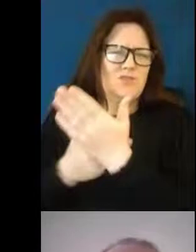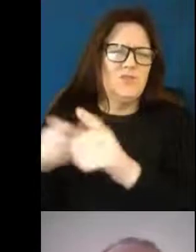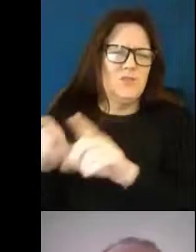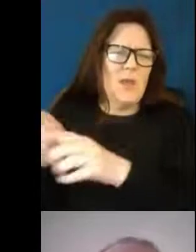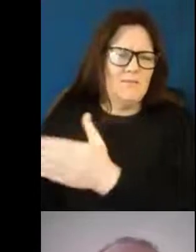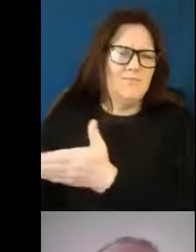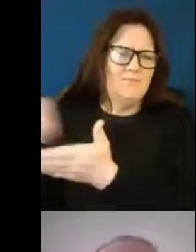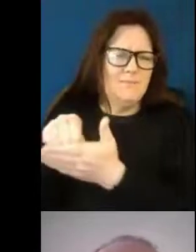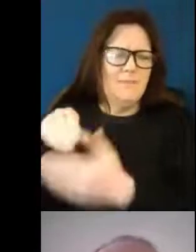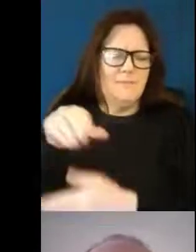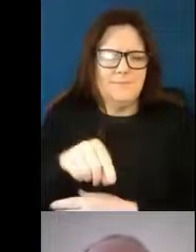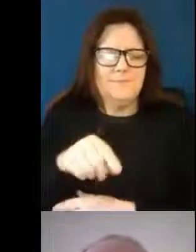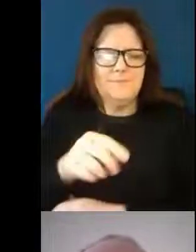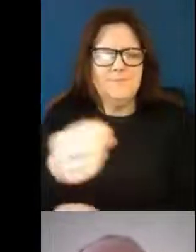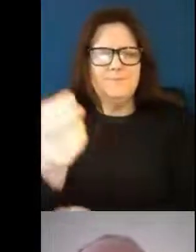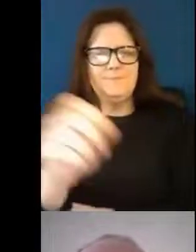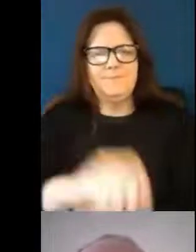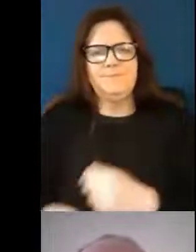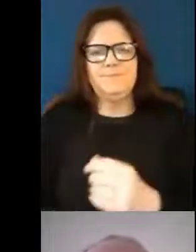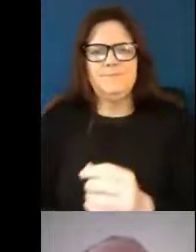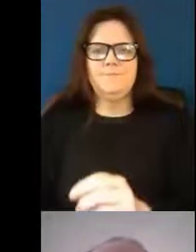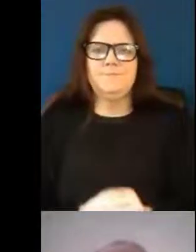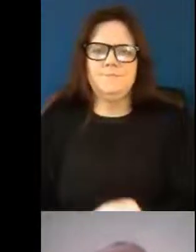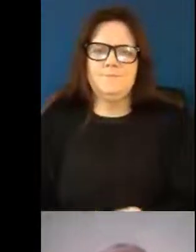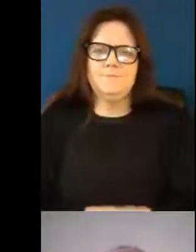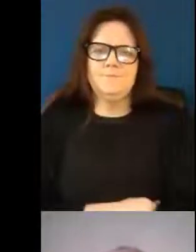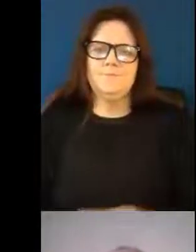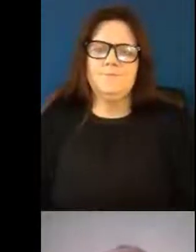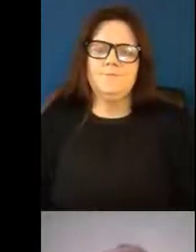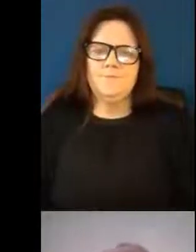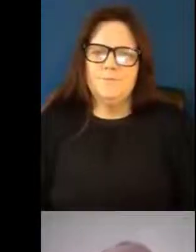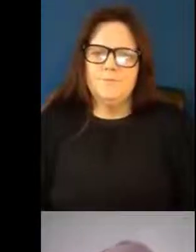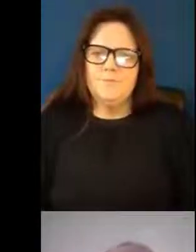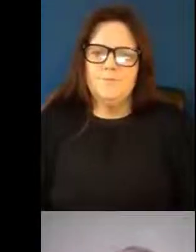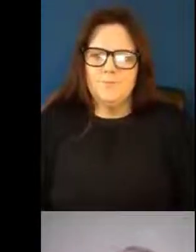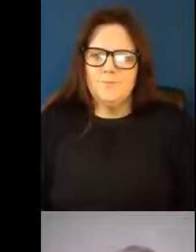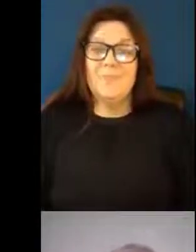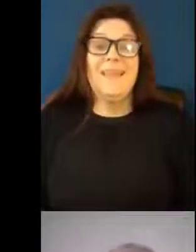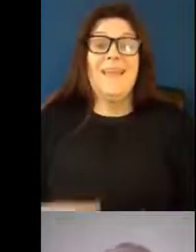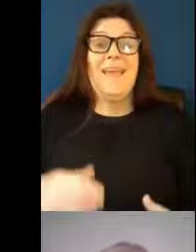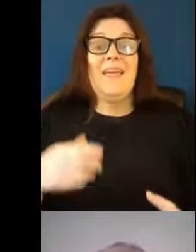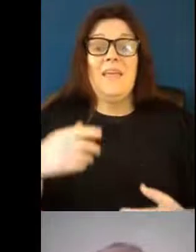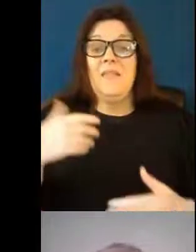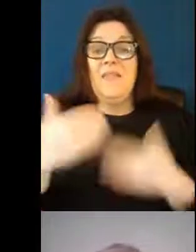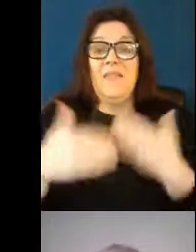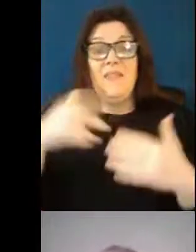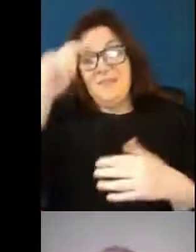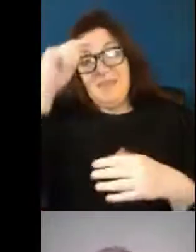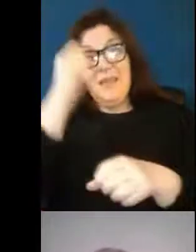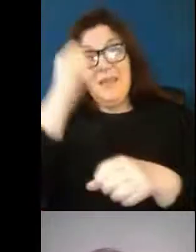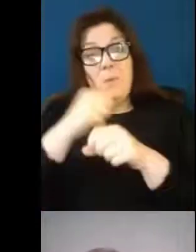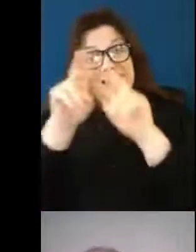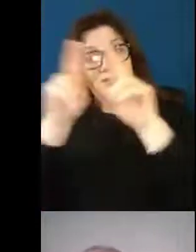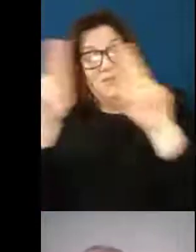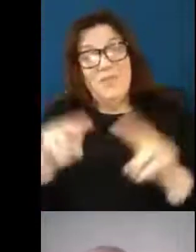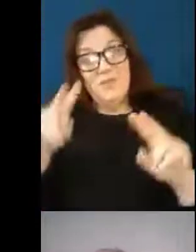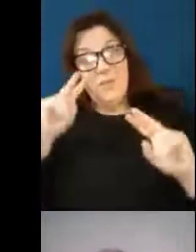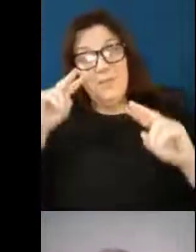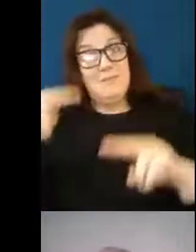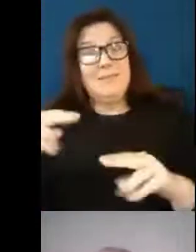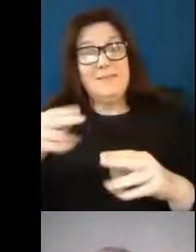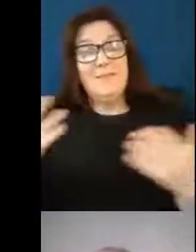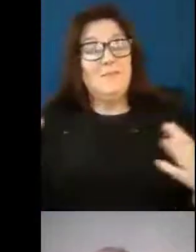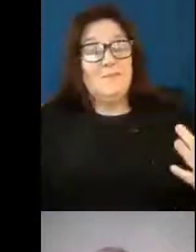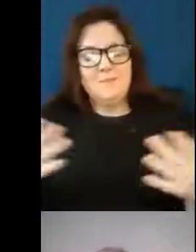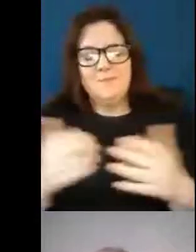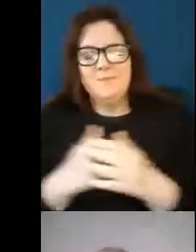well. And then thinking about, as I mentioned, a kind of an international perspective, there's